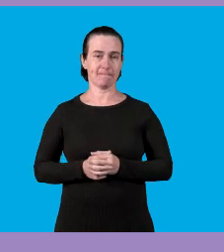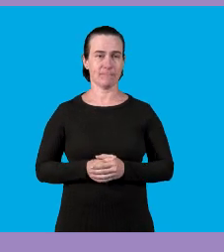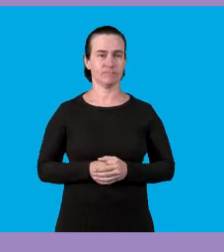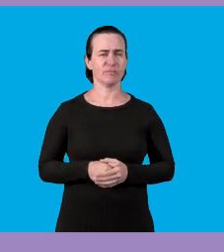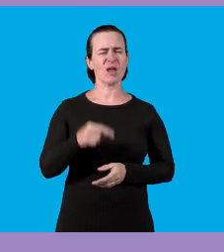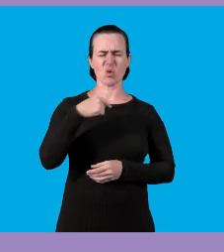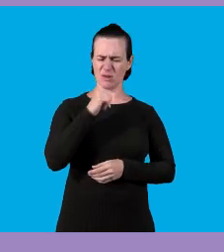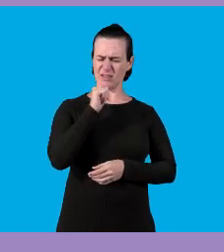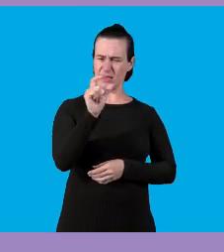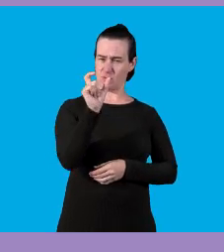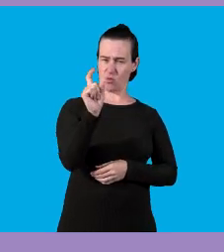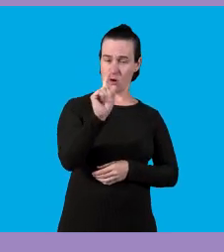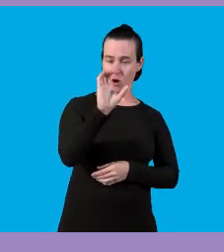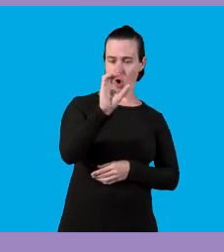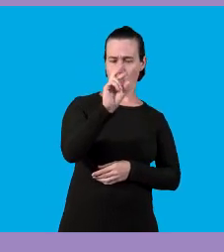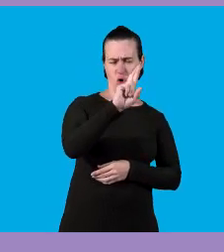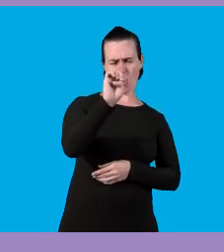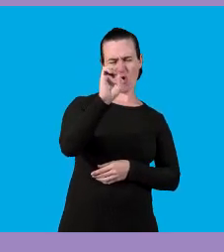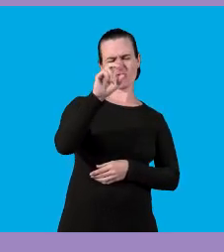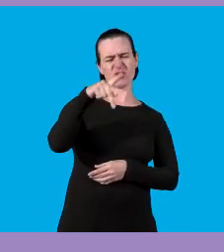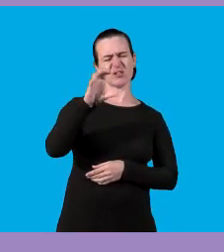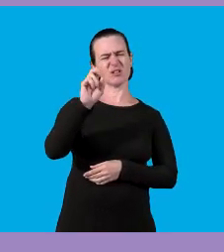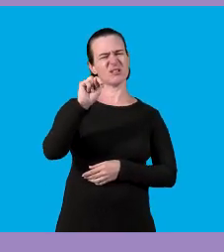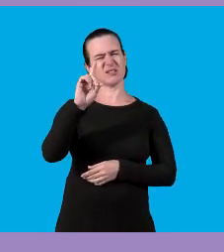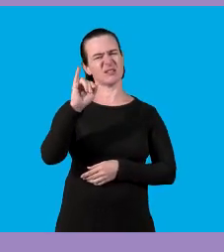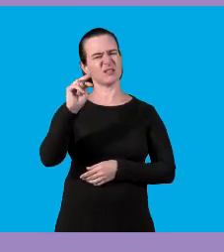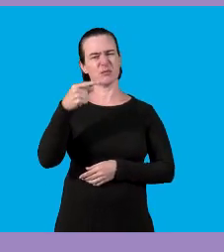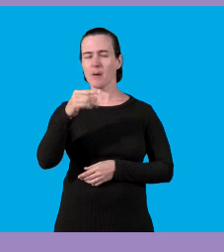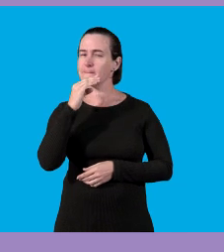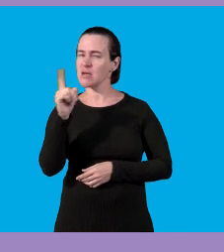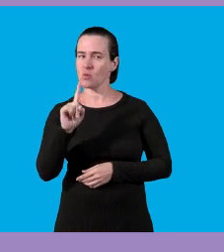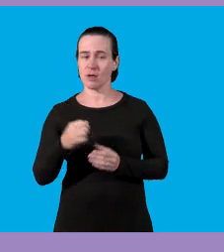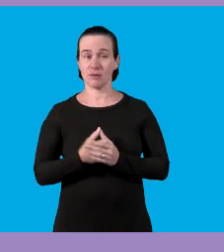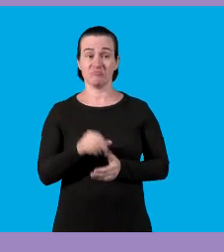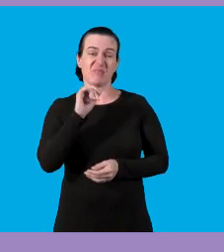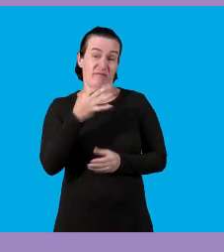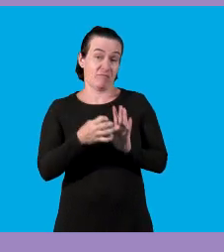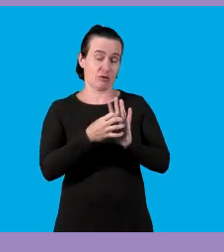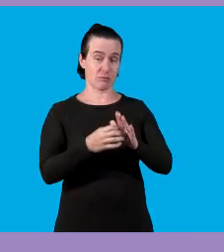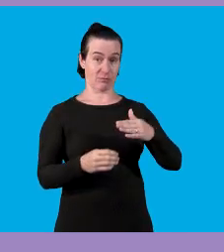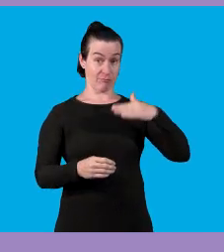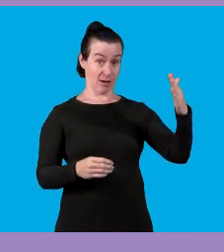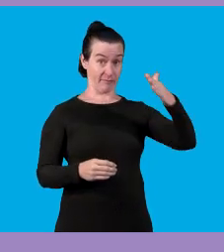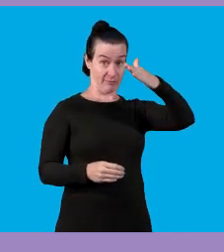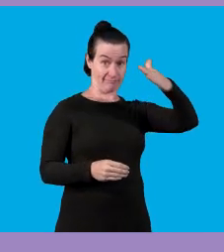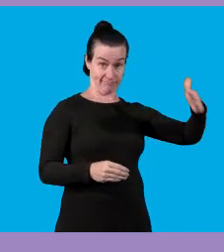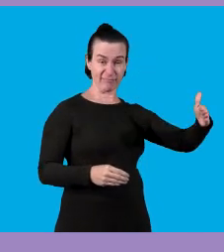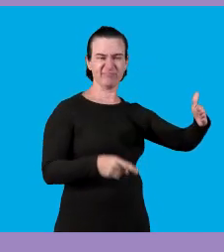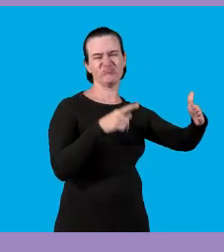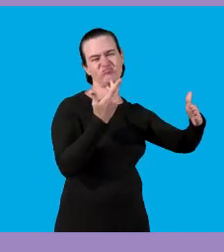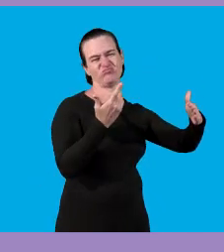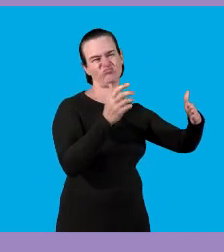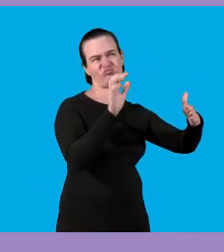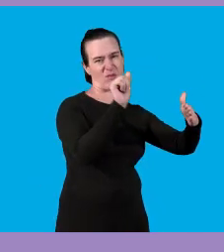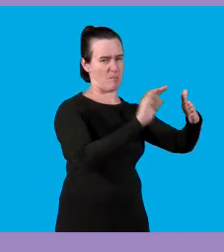When we say corresponding sides, we are looking at, if we are looking at that side on triangle, let's